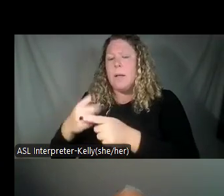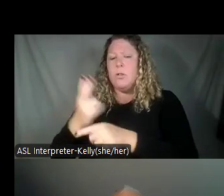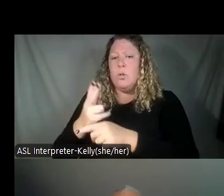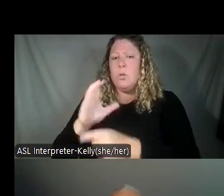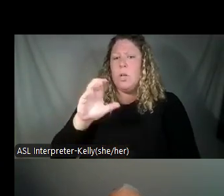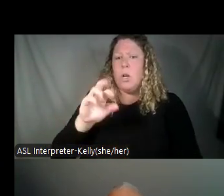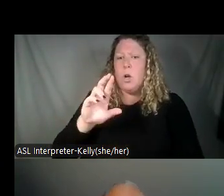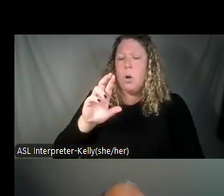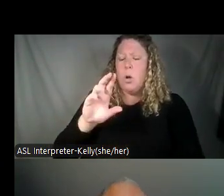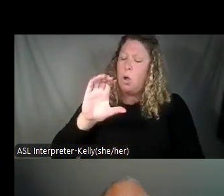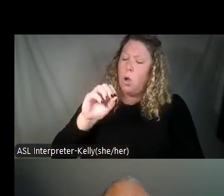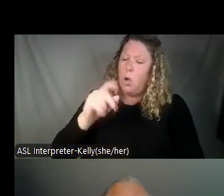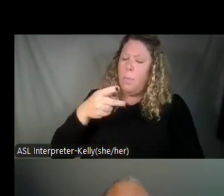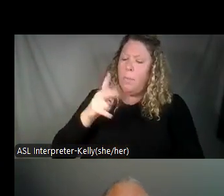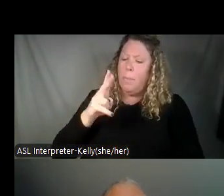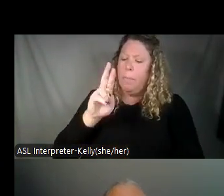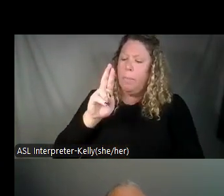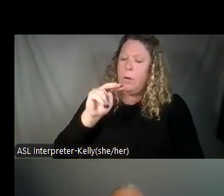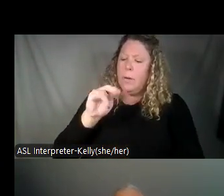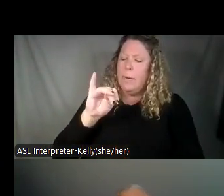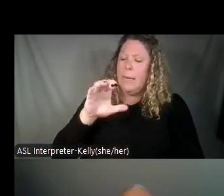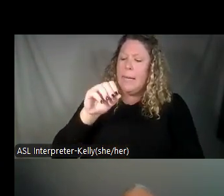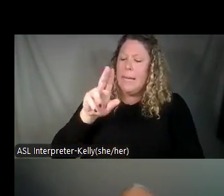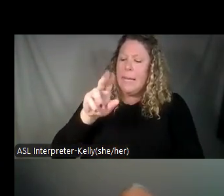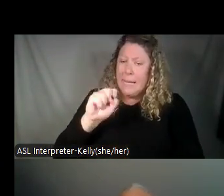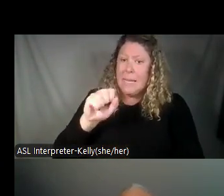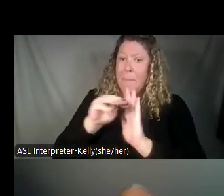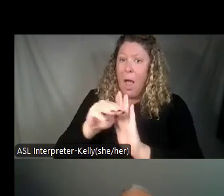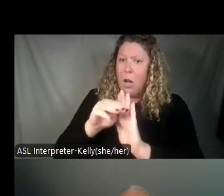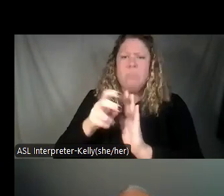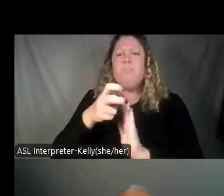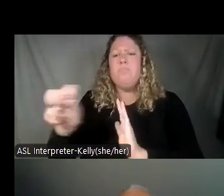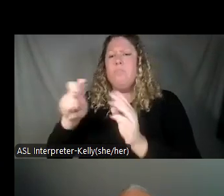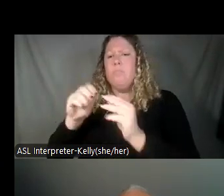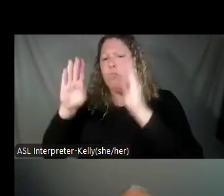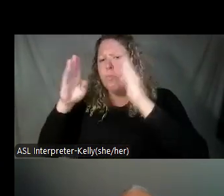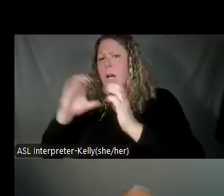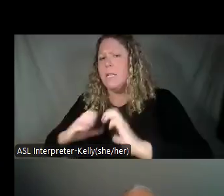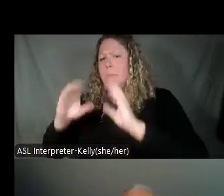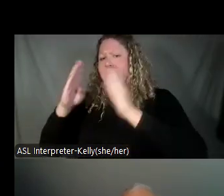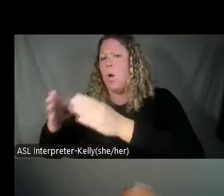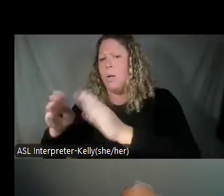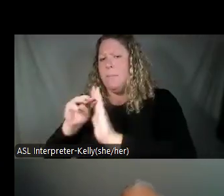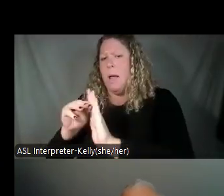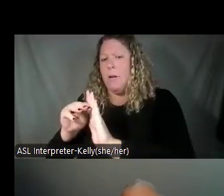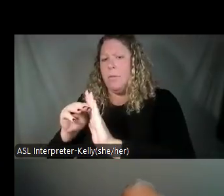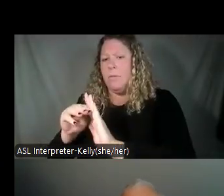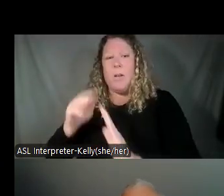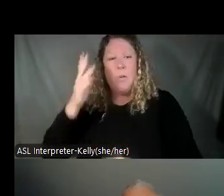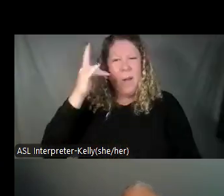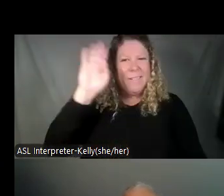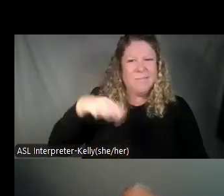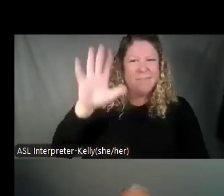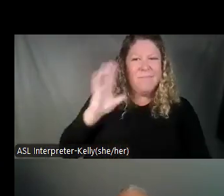to something that's more customer centric. And so he looks at one point, the Earth used to be the center of the